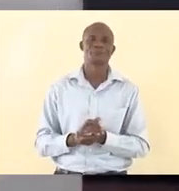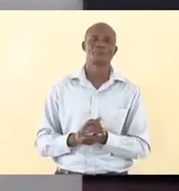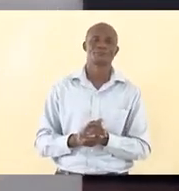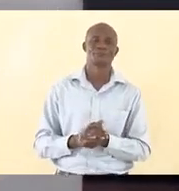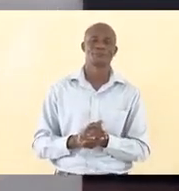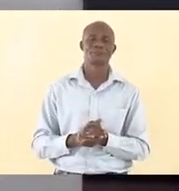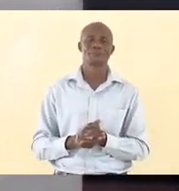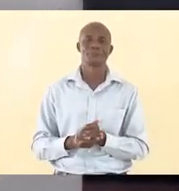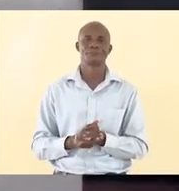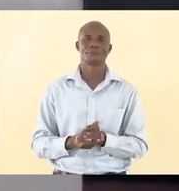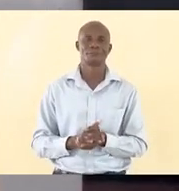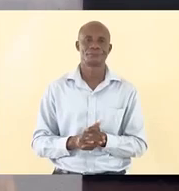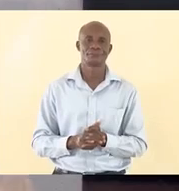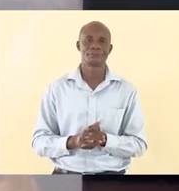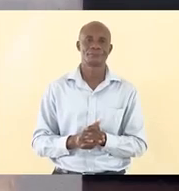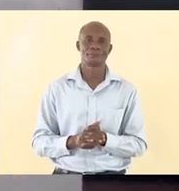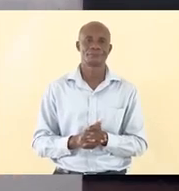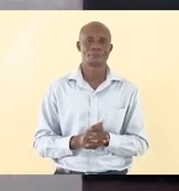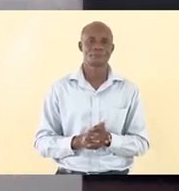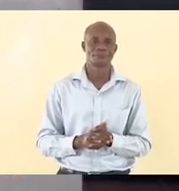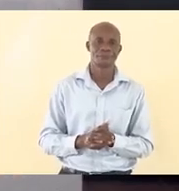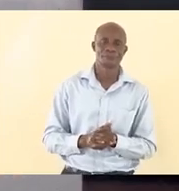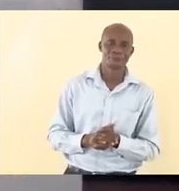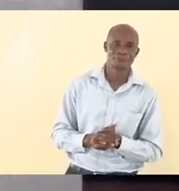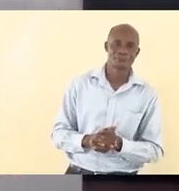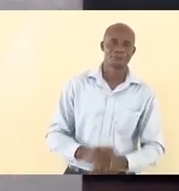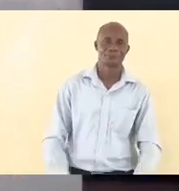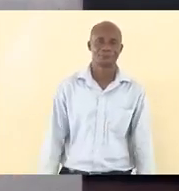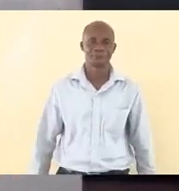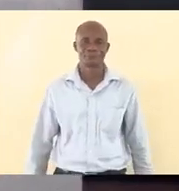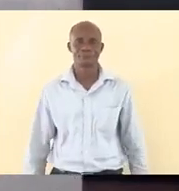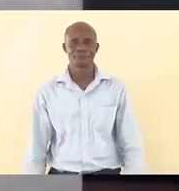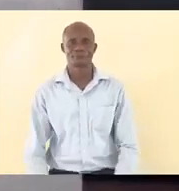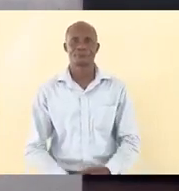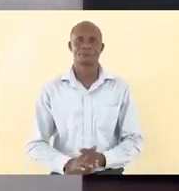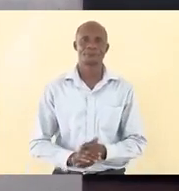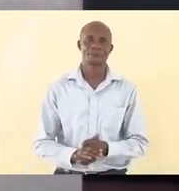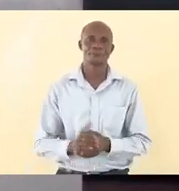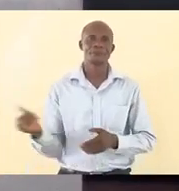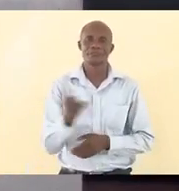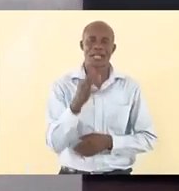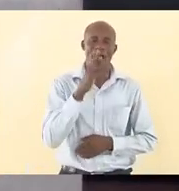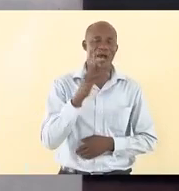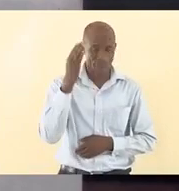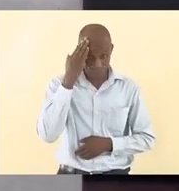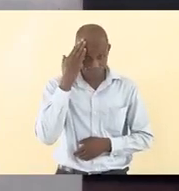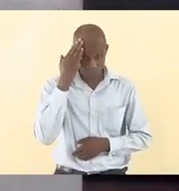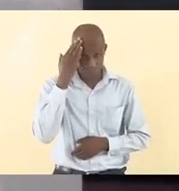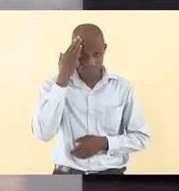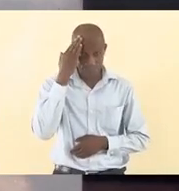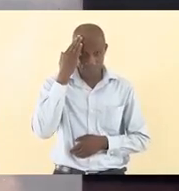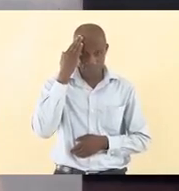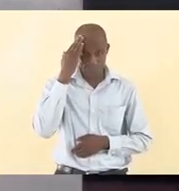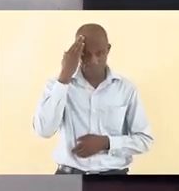celebrities today are actually notorious. Not, I won't call them popular, but what? Notorious. There are notorious